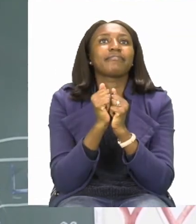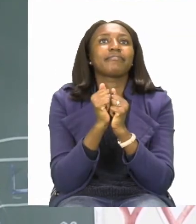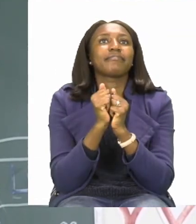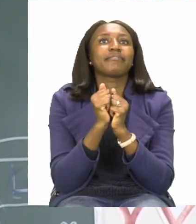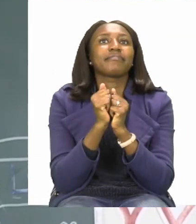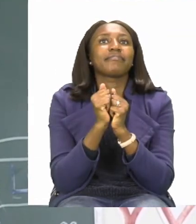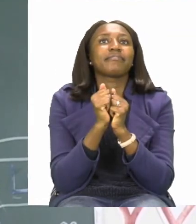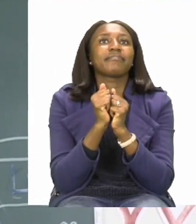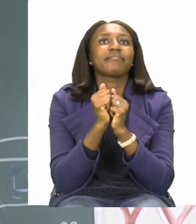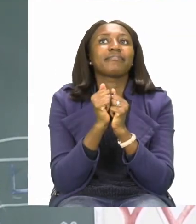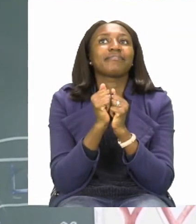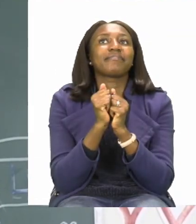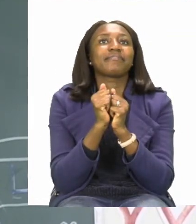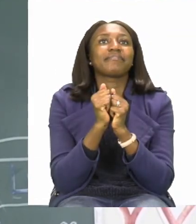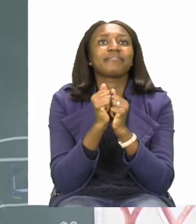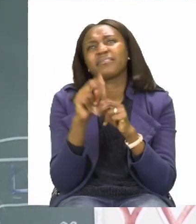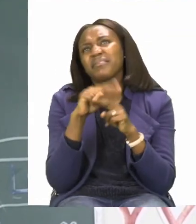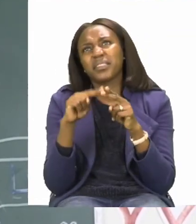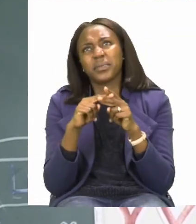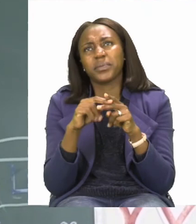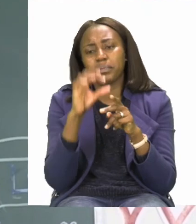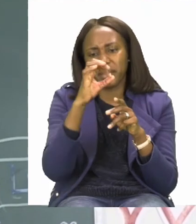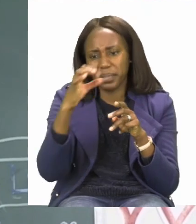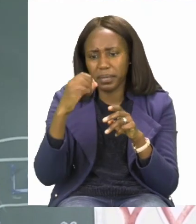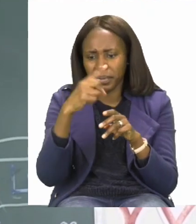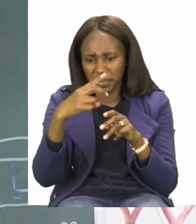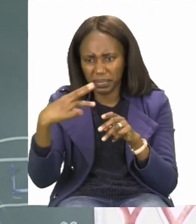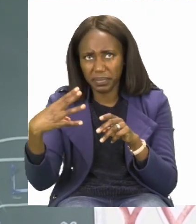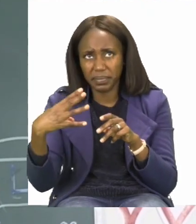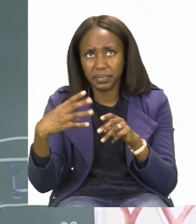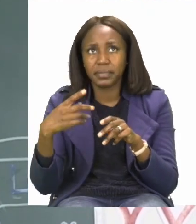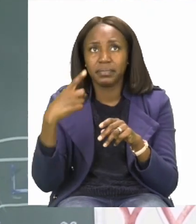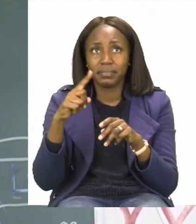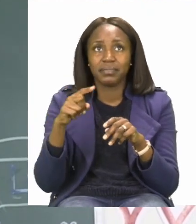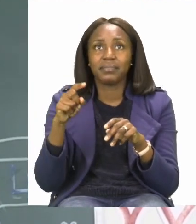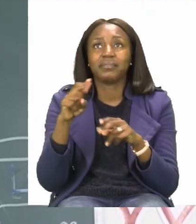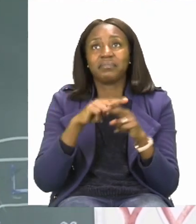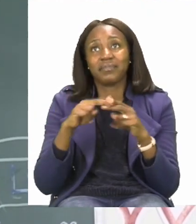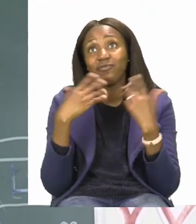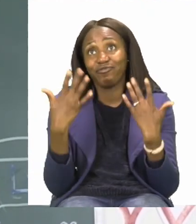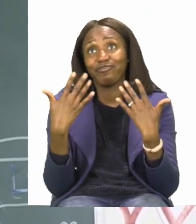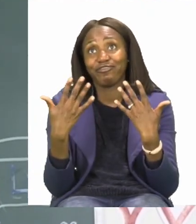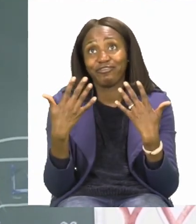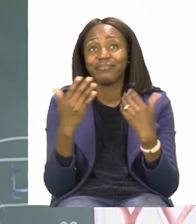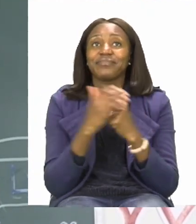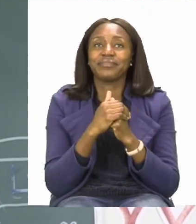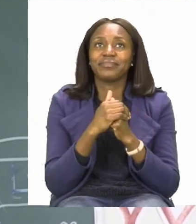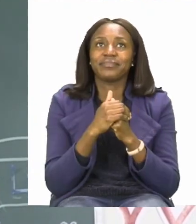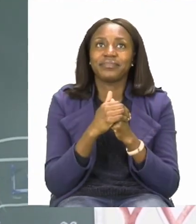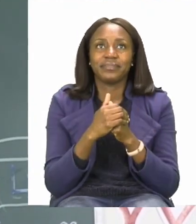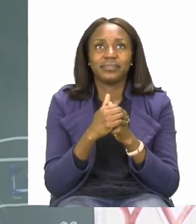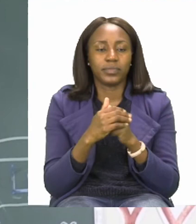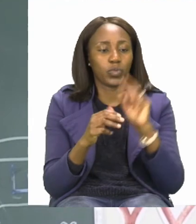use your fingers, counters, whatever you feel comfortable with. Today I'm going to use my fingers. So we are saying